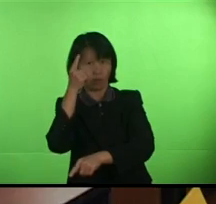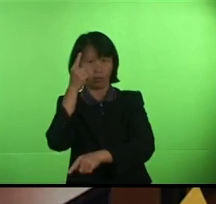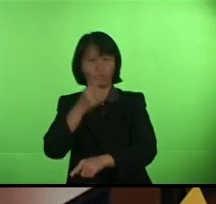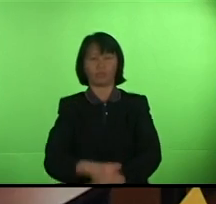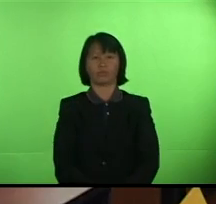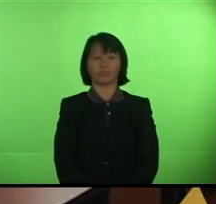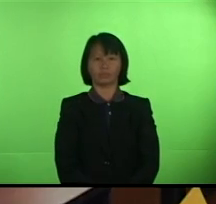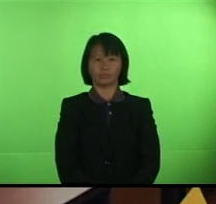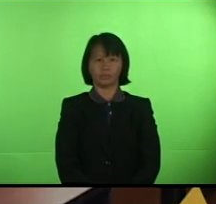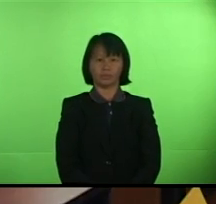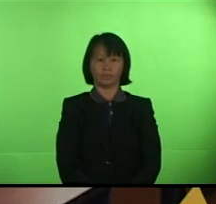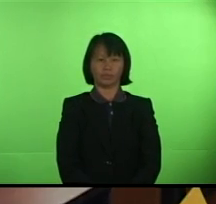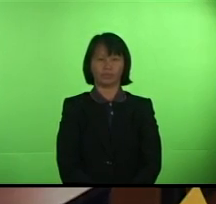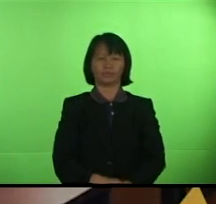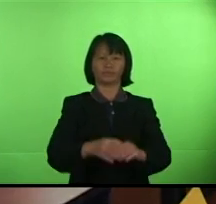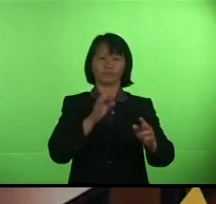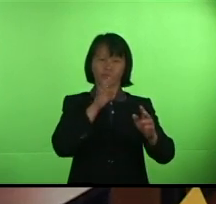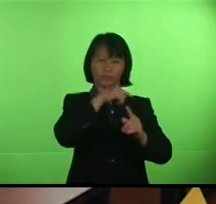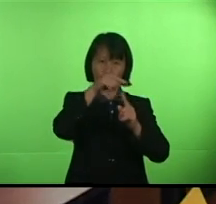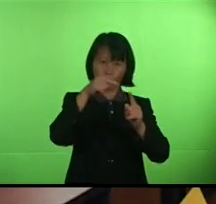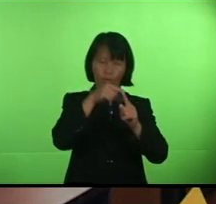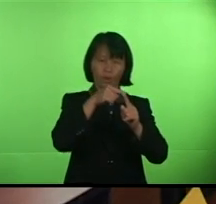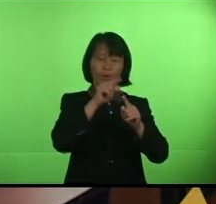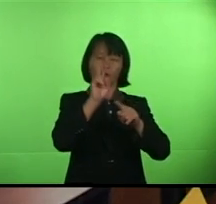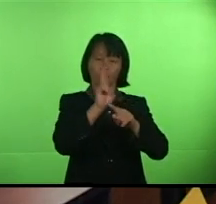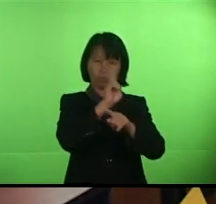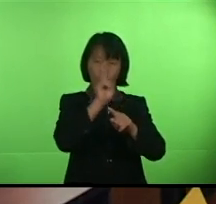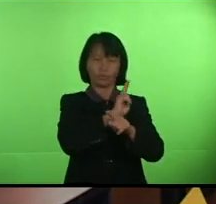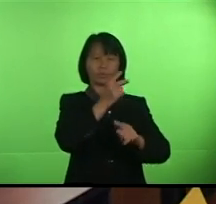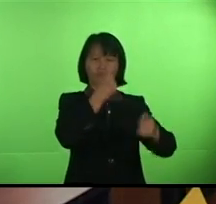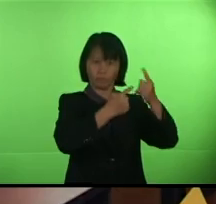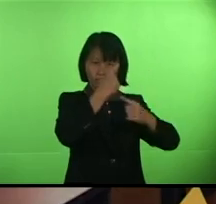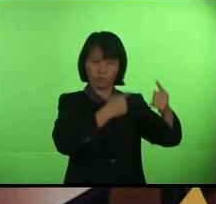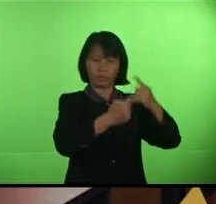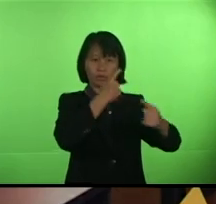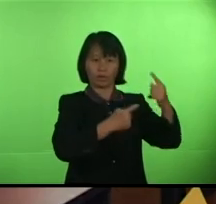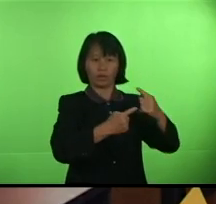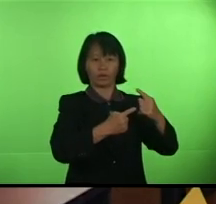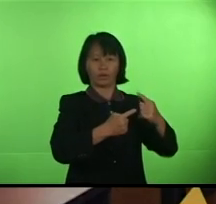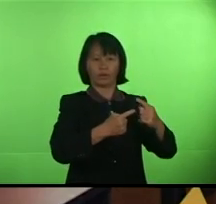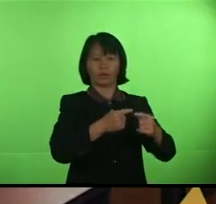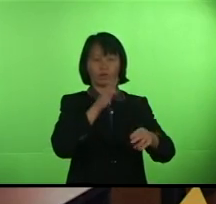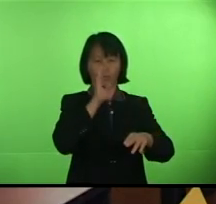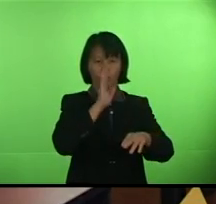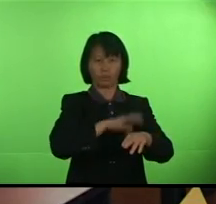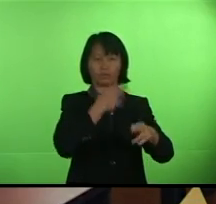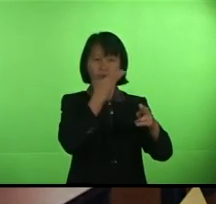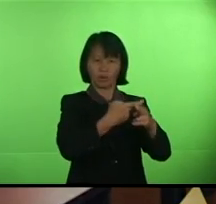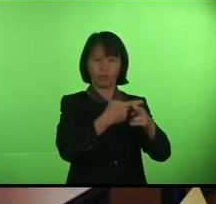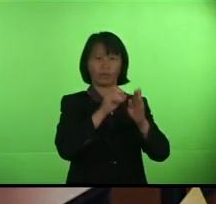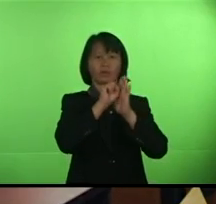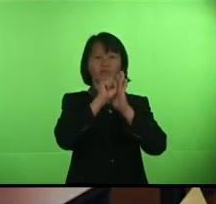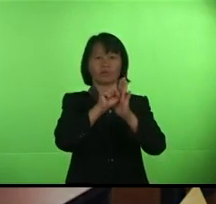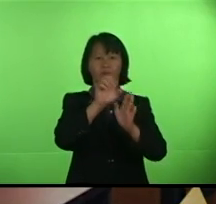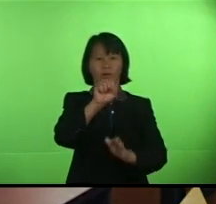When we use signs to refer to complex things, then we call them symbols. For example,